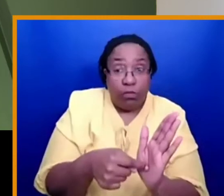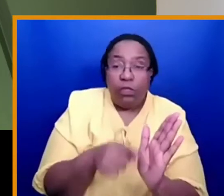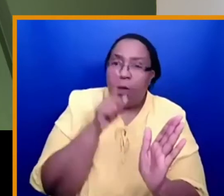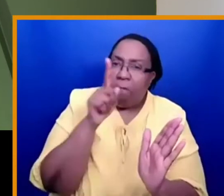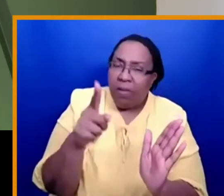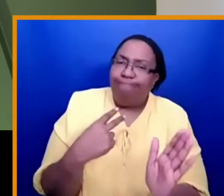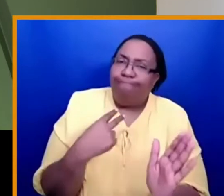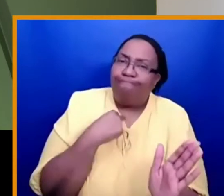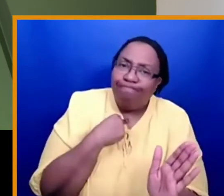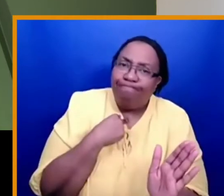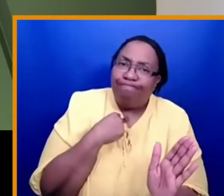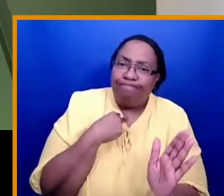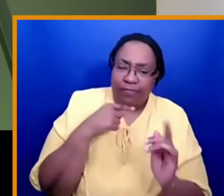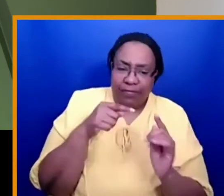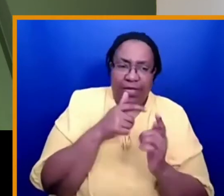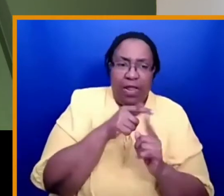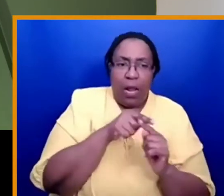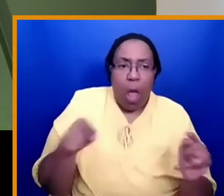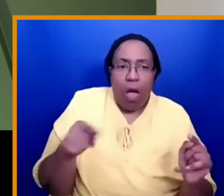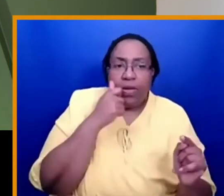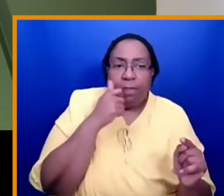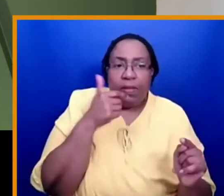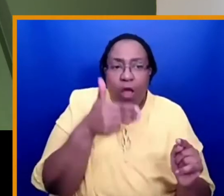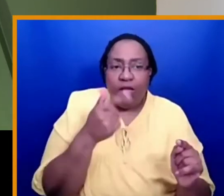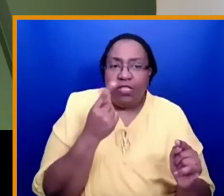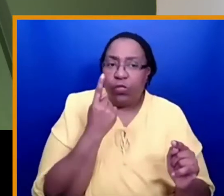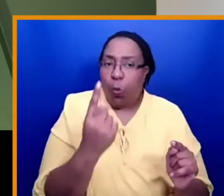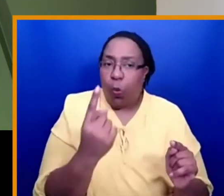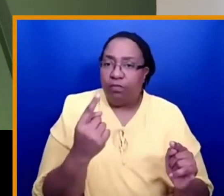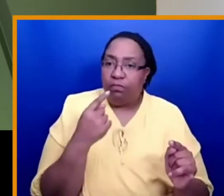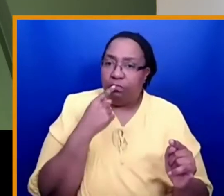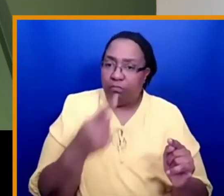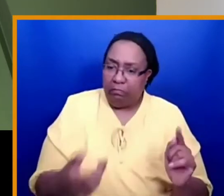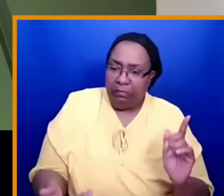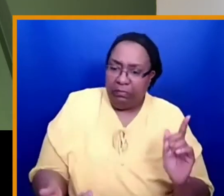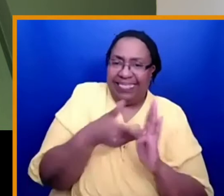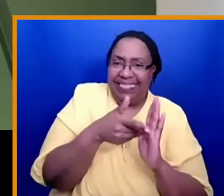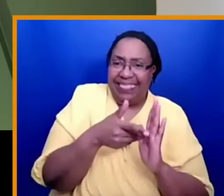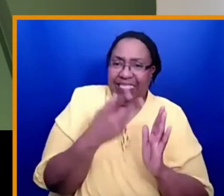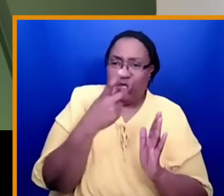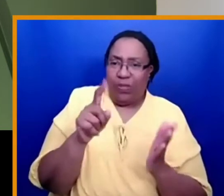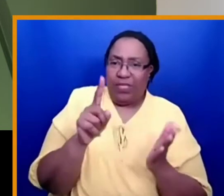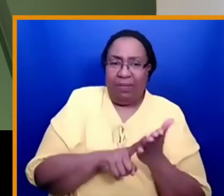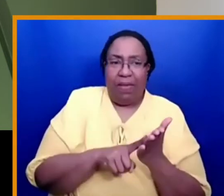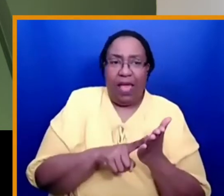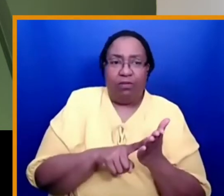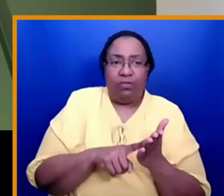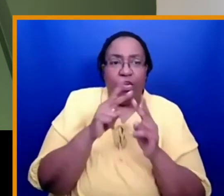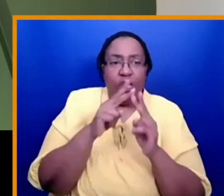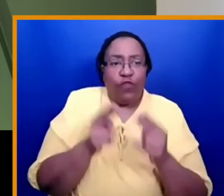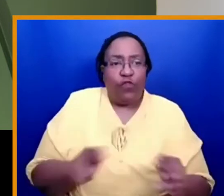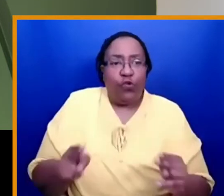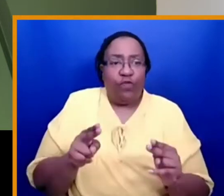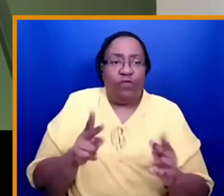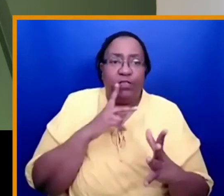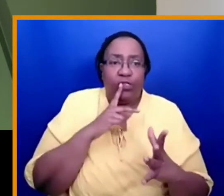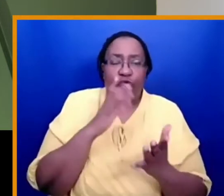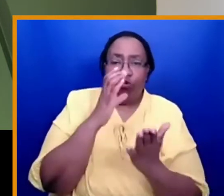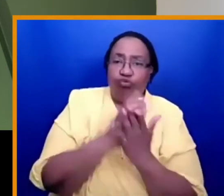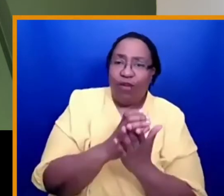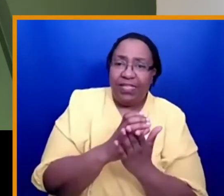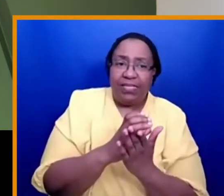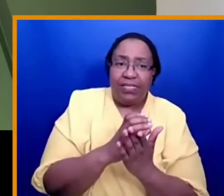line 91 of the motion the addition of extending the £20 uplift to universal credit to all the legacy benefits,